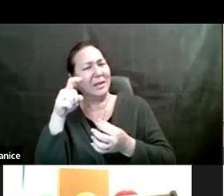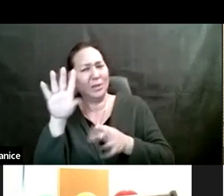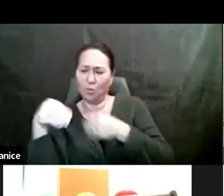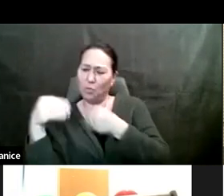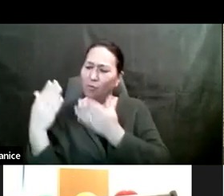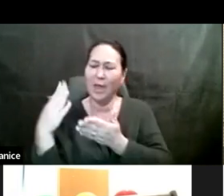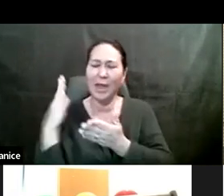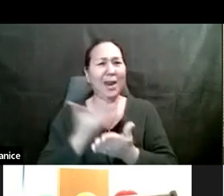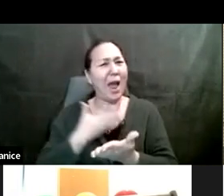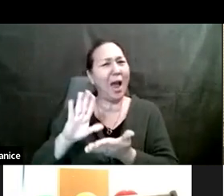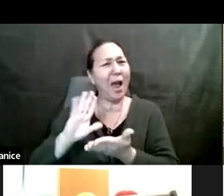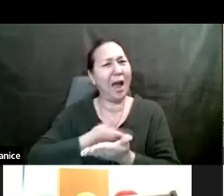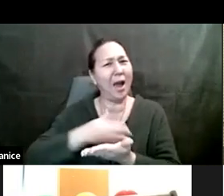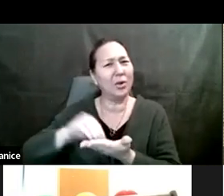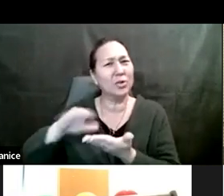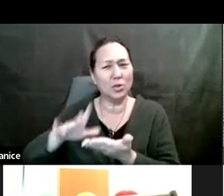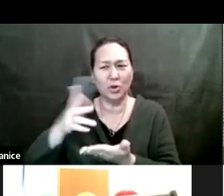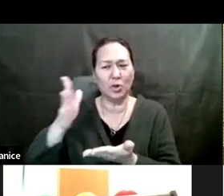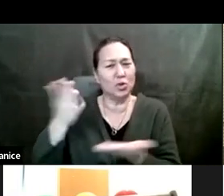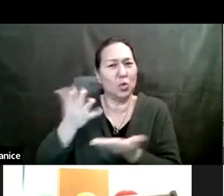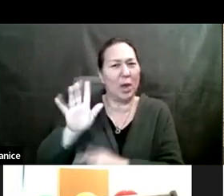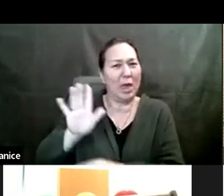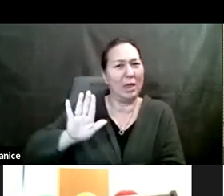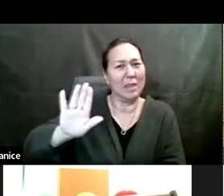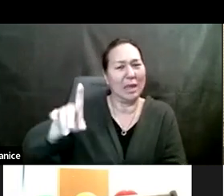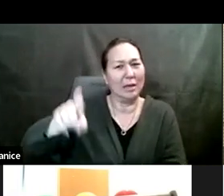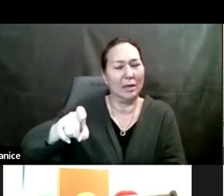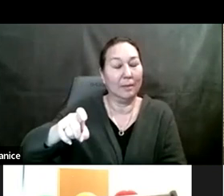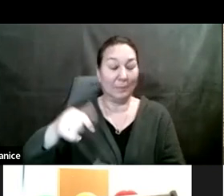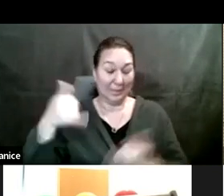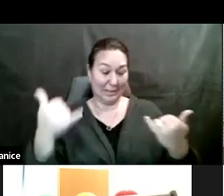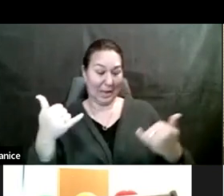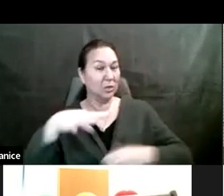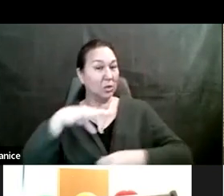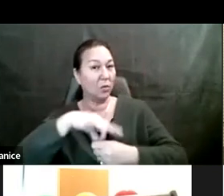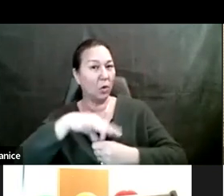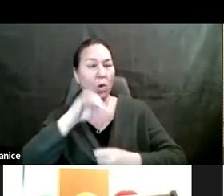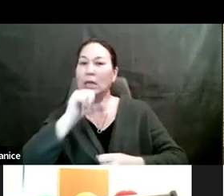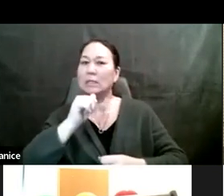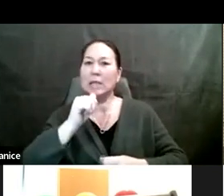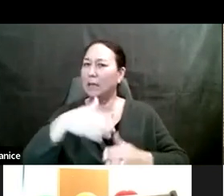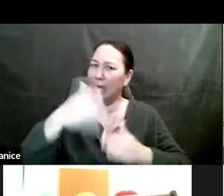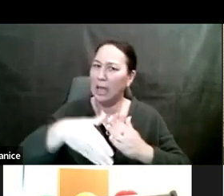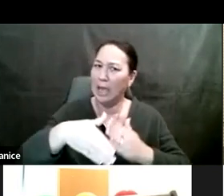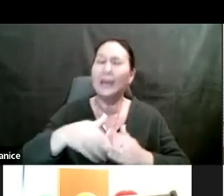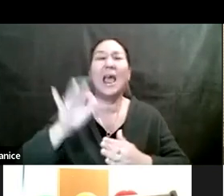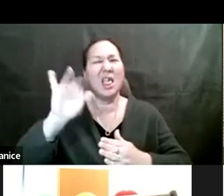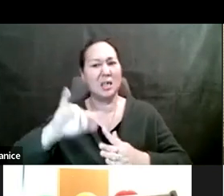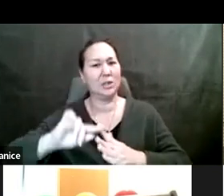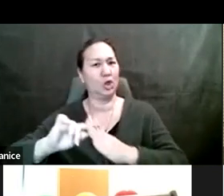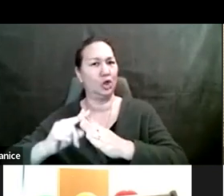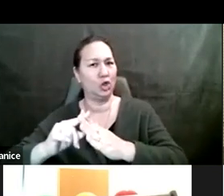resources that they need going forward a vote tonight is not the end of the discussion it's actually the starting point for our future planning